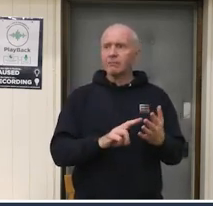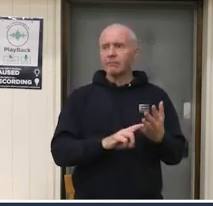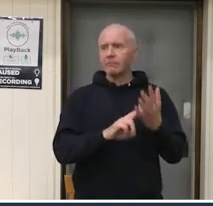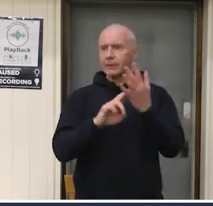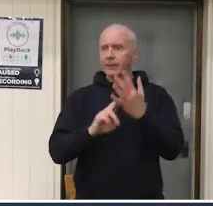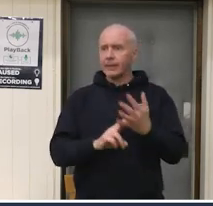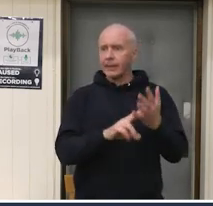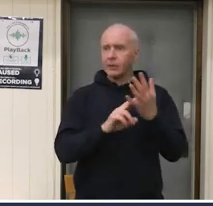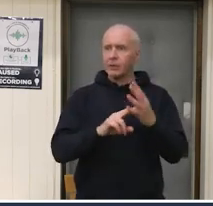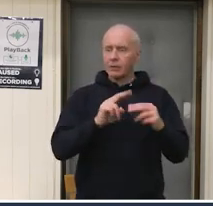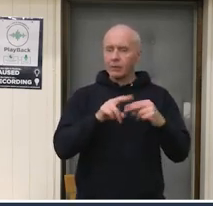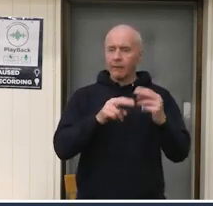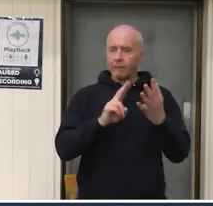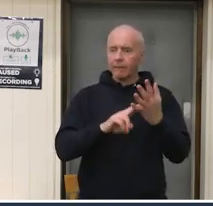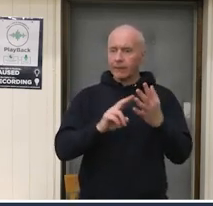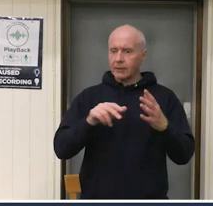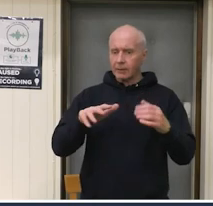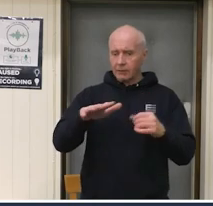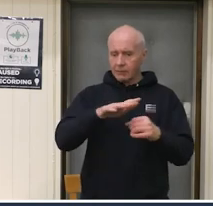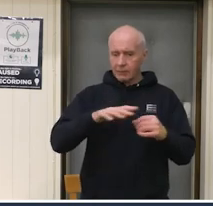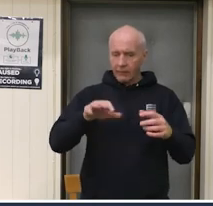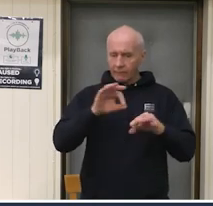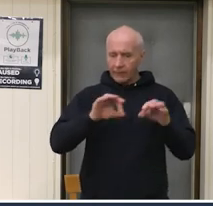later. Excuse me.